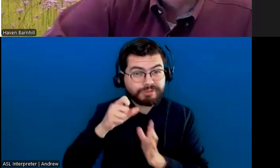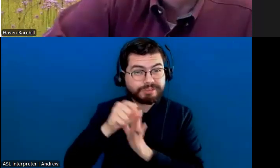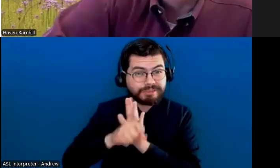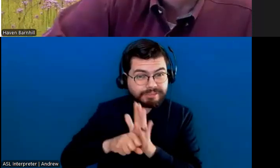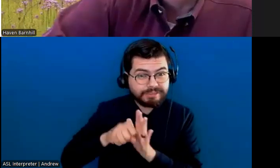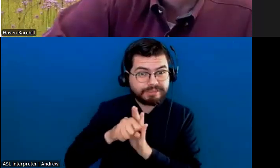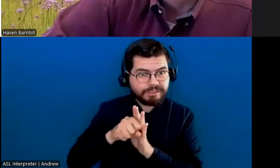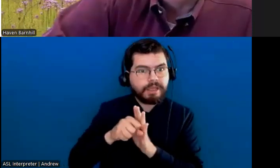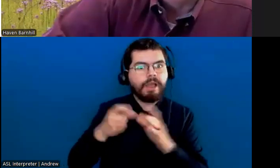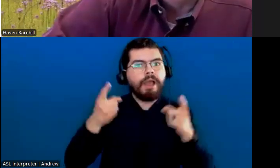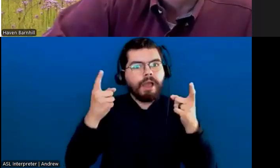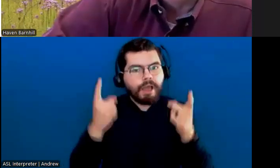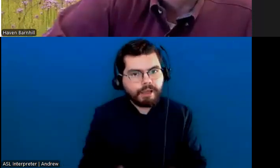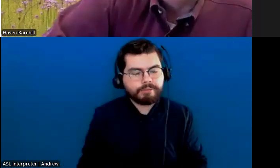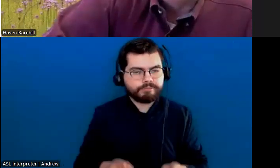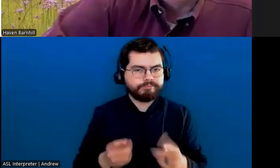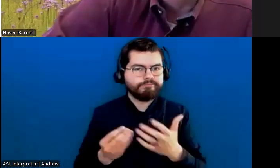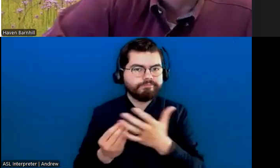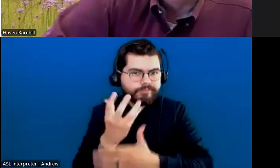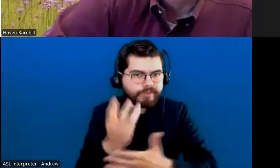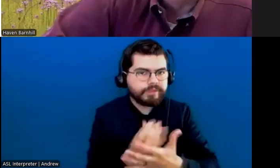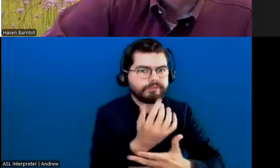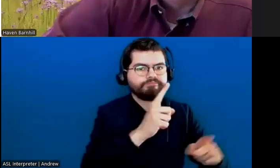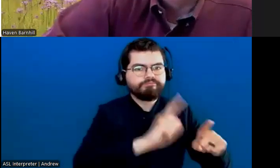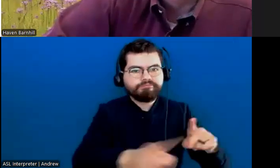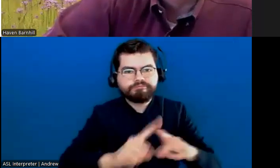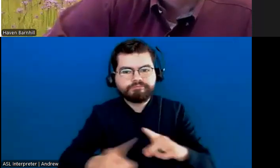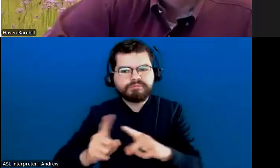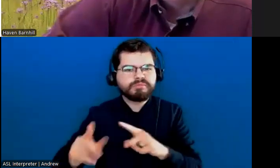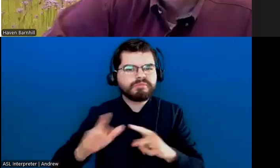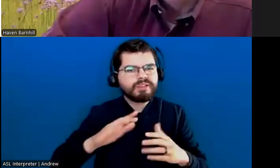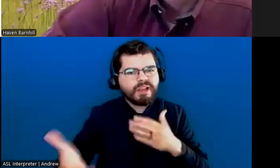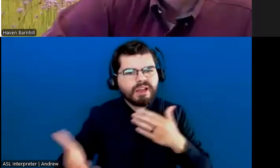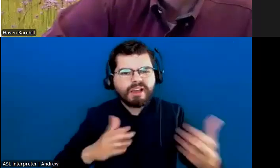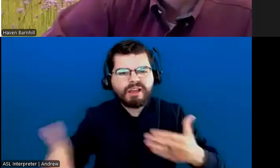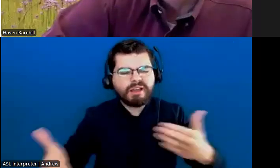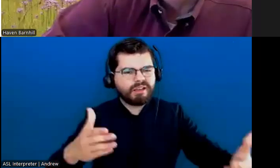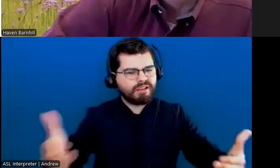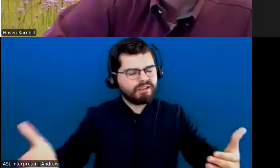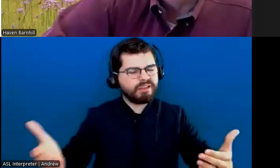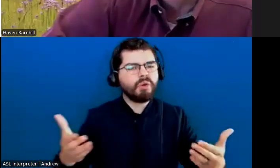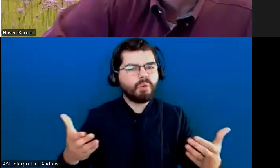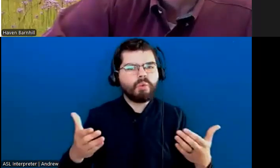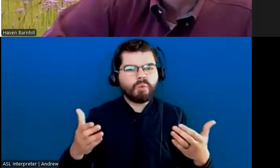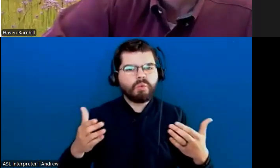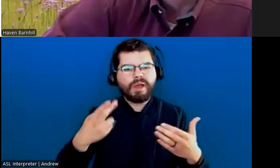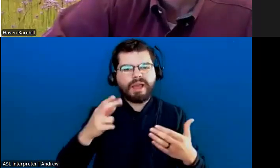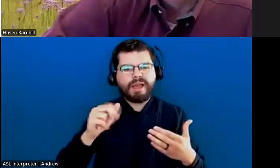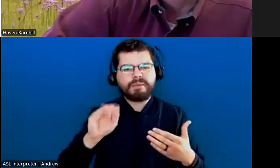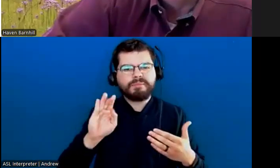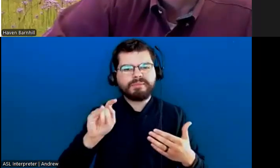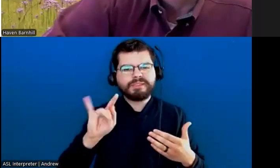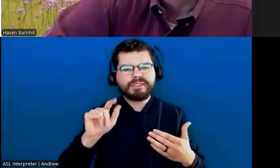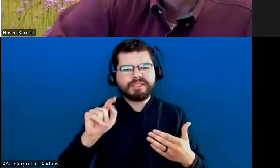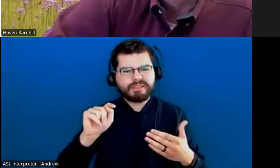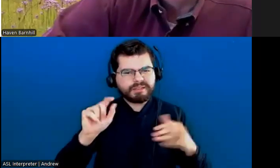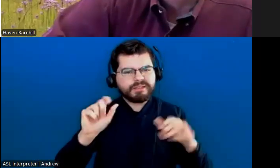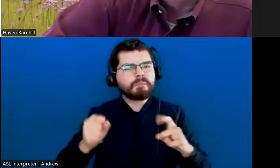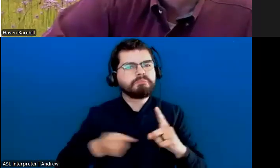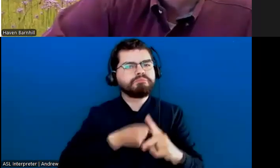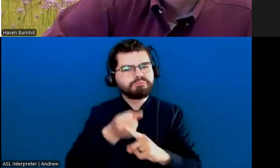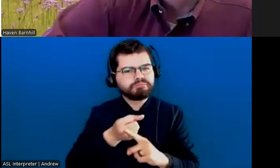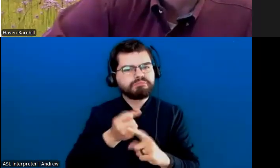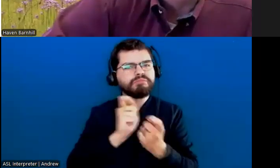which changes the habitat. And again, winners and losers. We to a landowner,